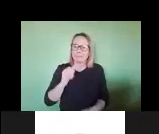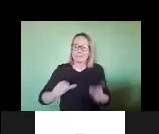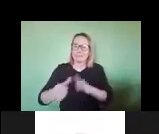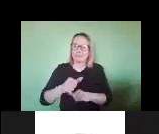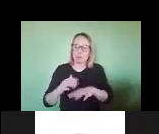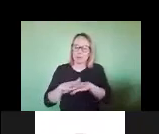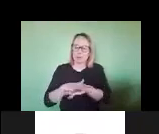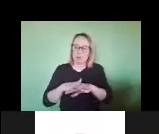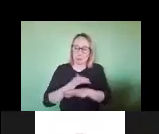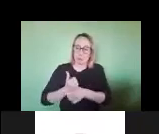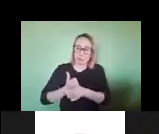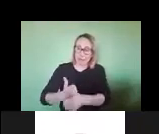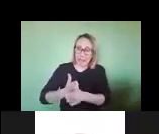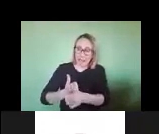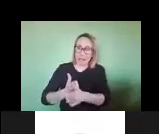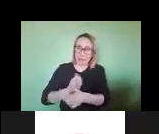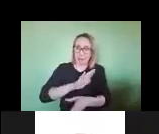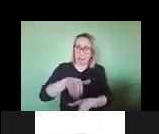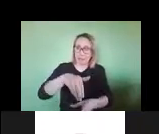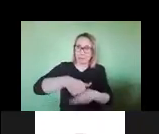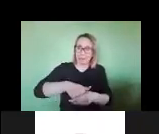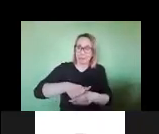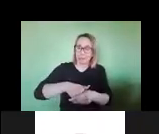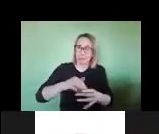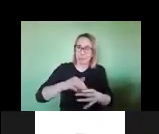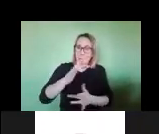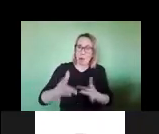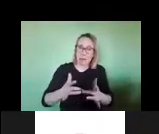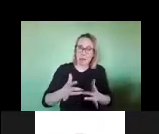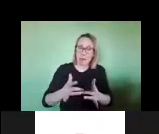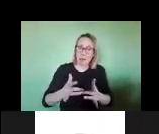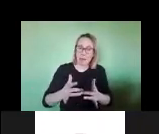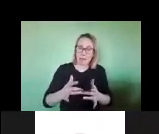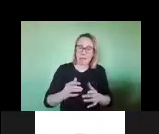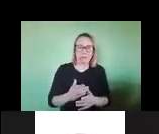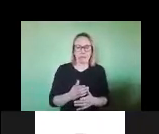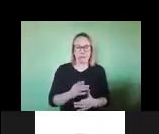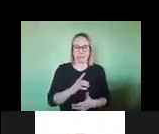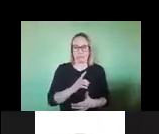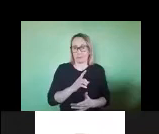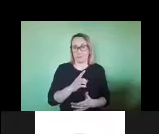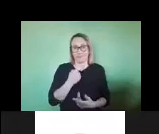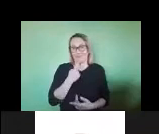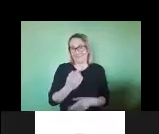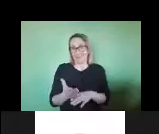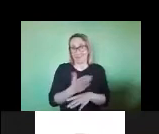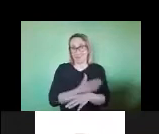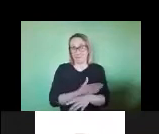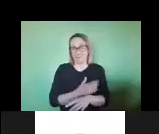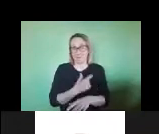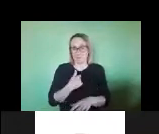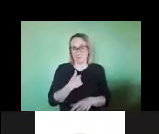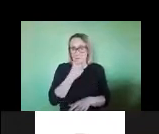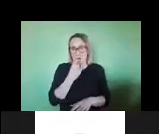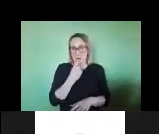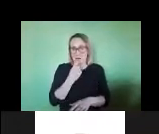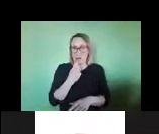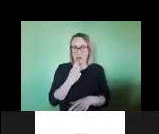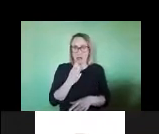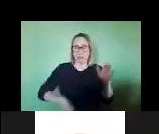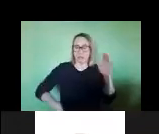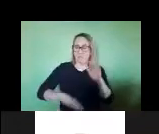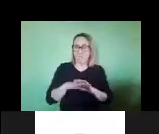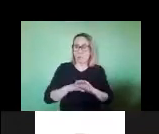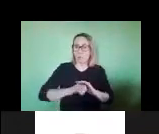Networks to get online digitally in the first place. Because as already has been mentioned, I was able to teach people from across